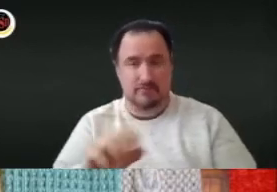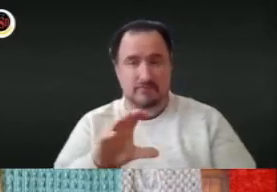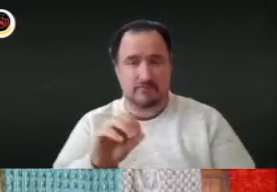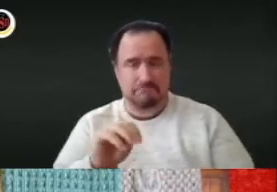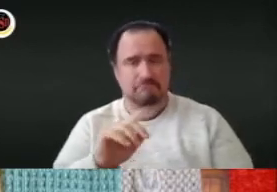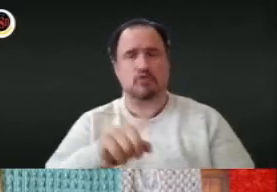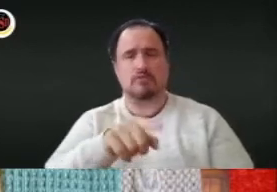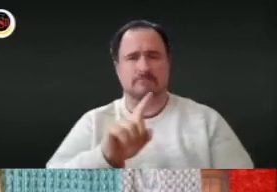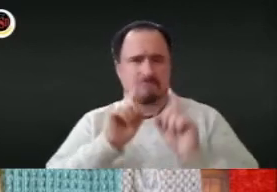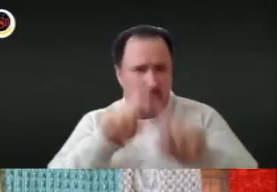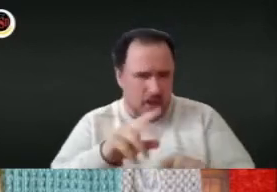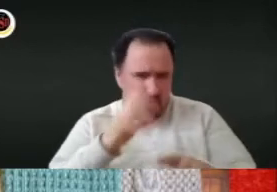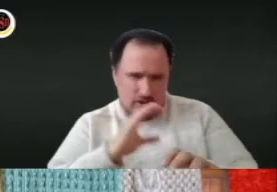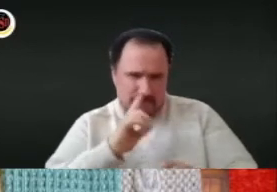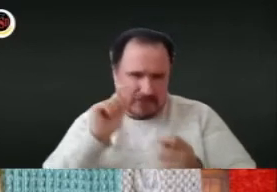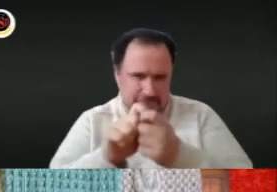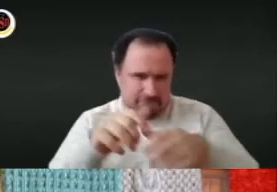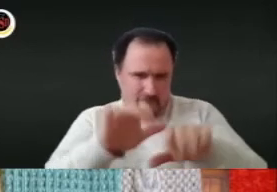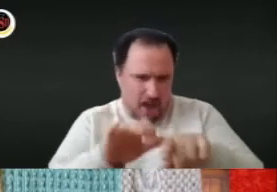this